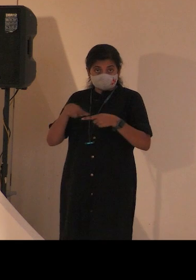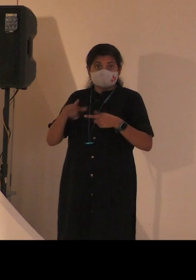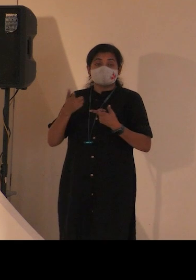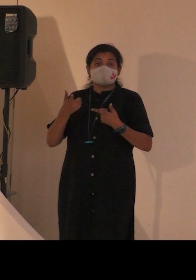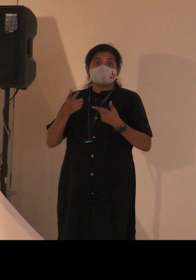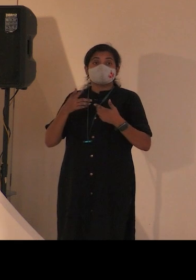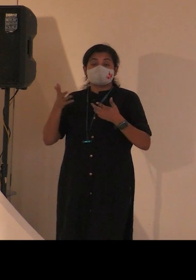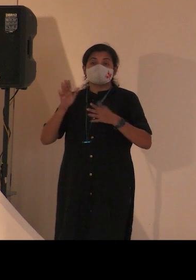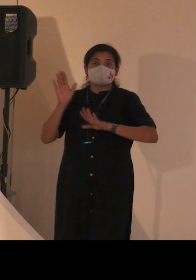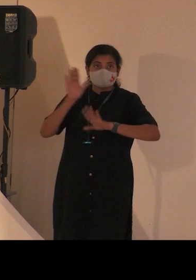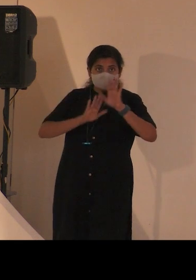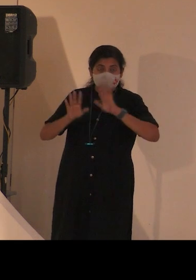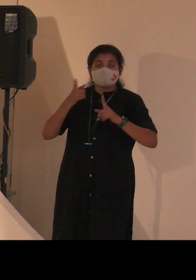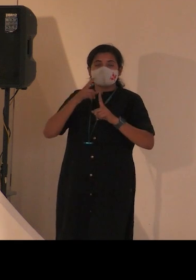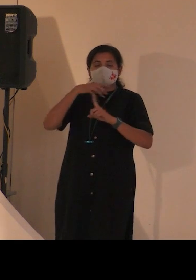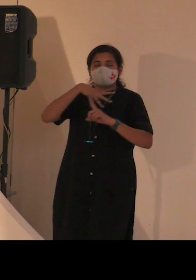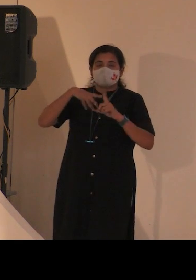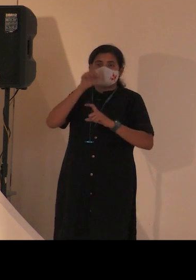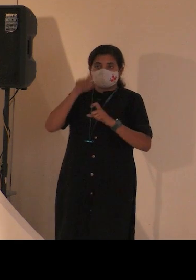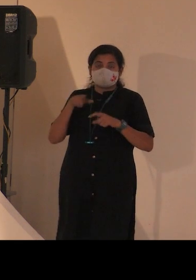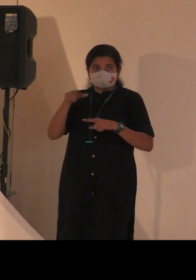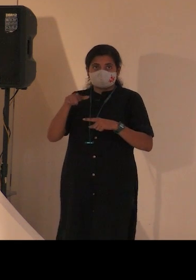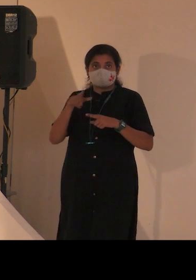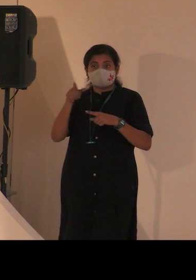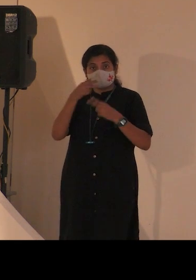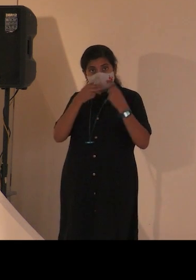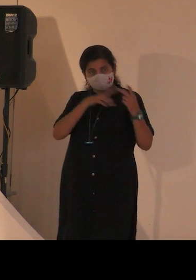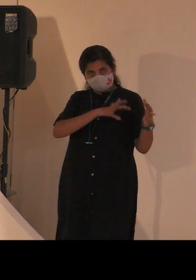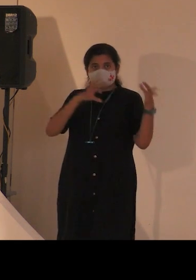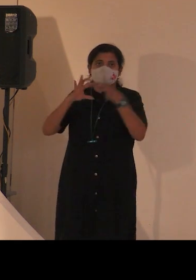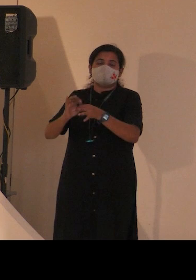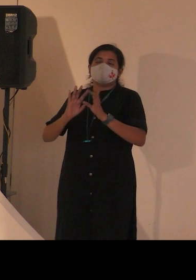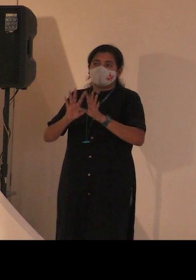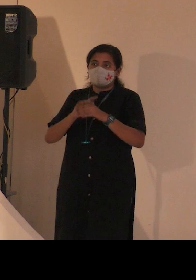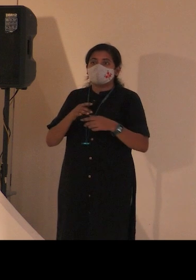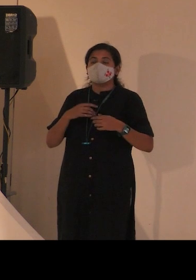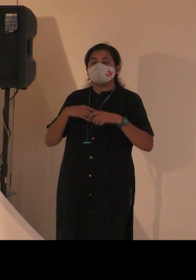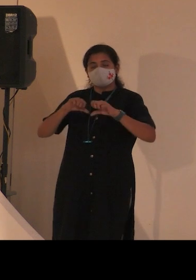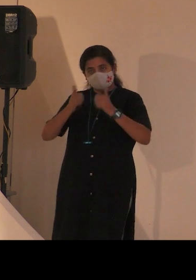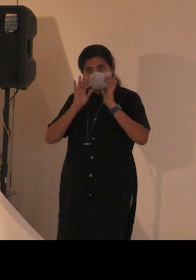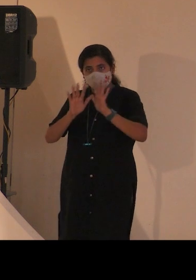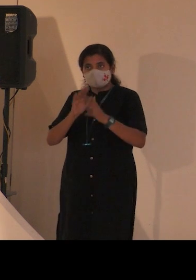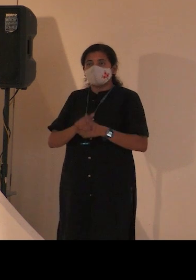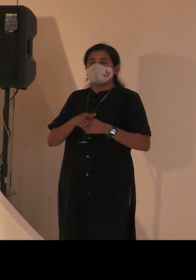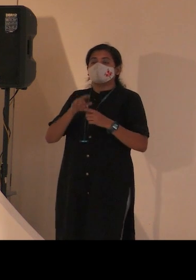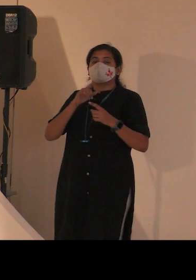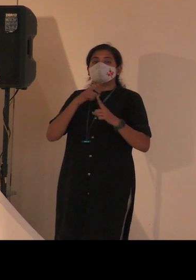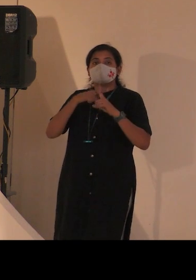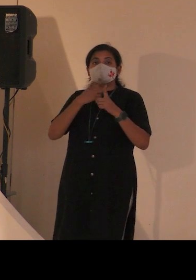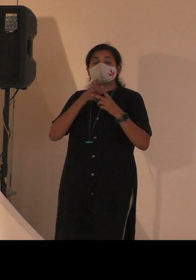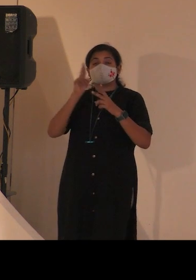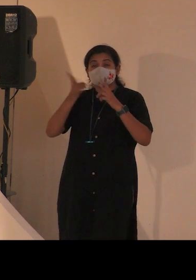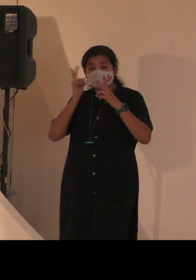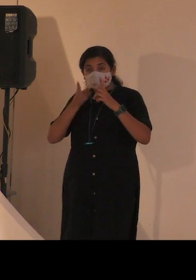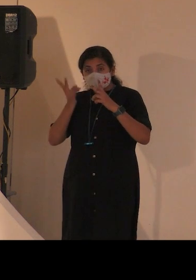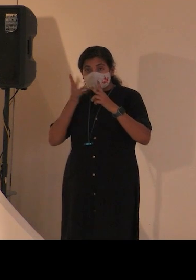the performing arts background who actually curated this story for us. And we were able to actually point out various kinds